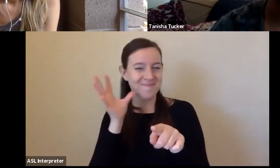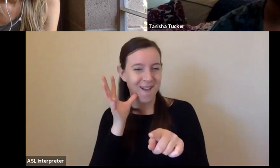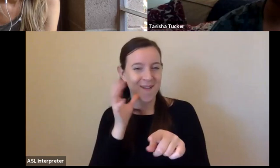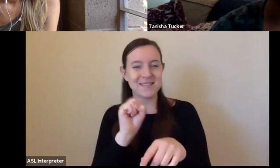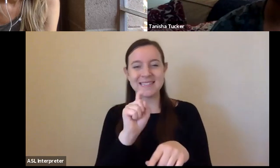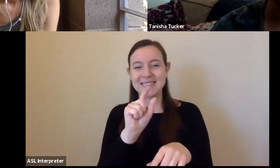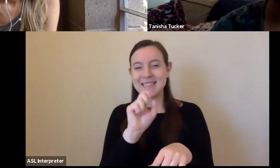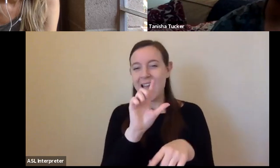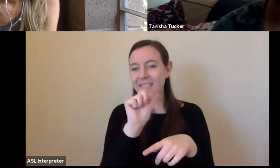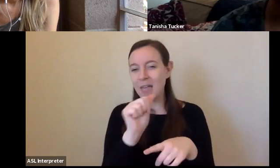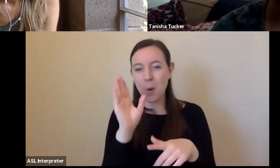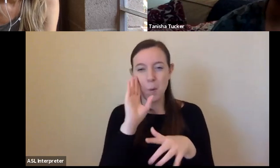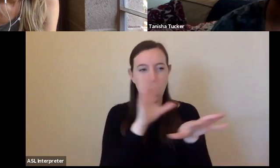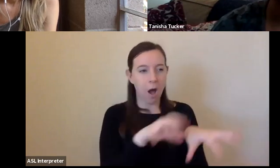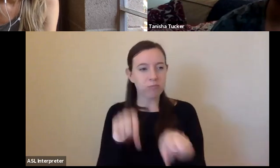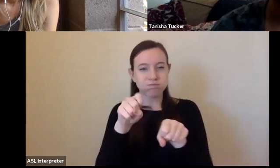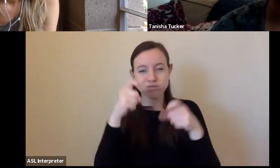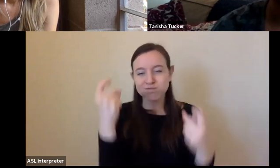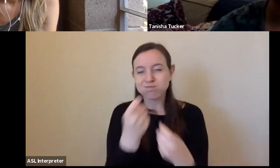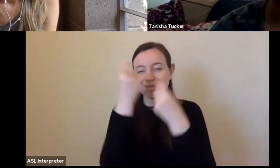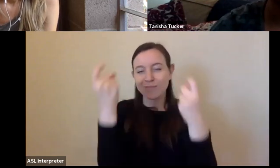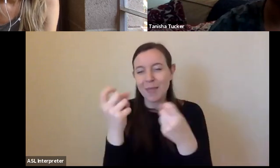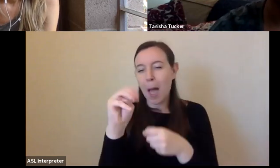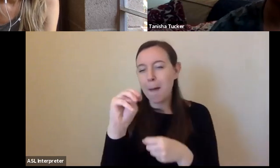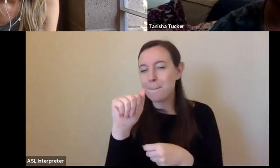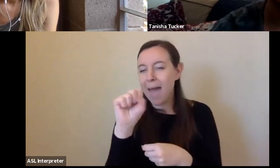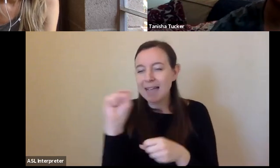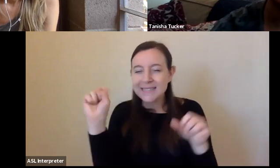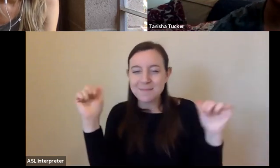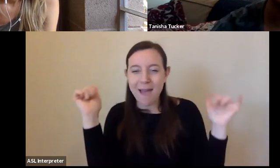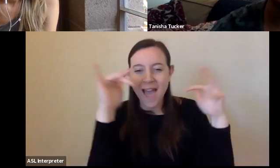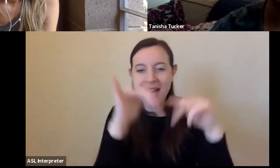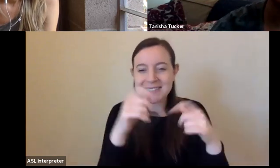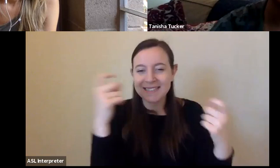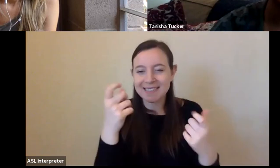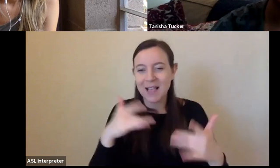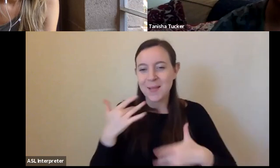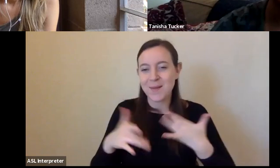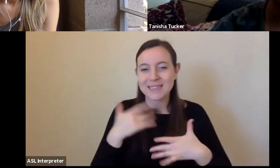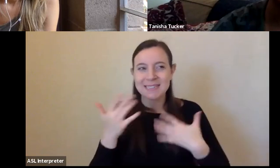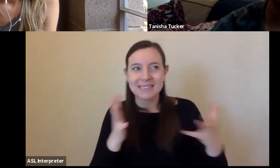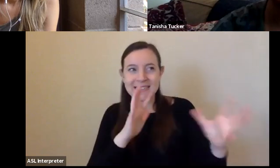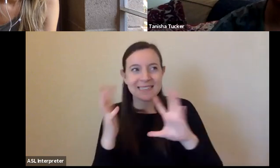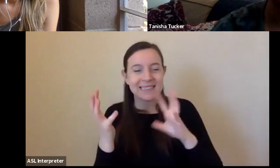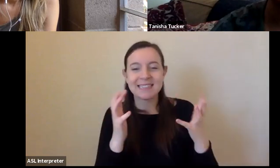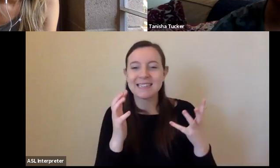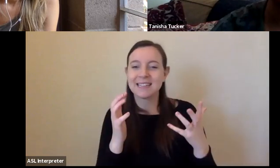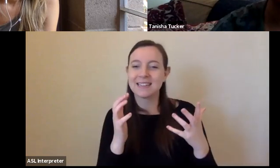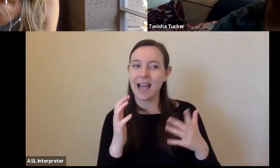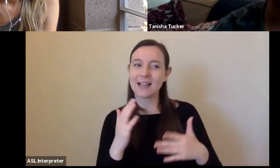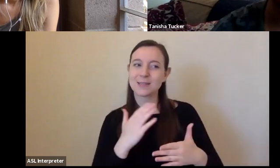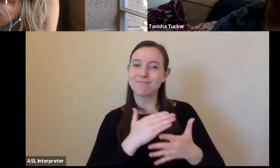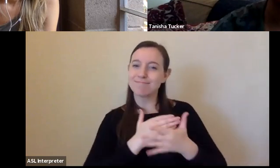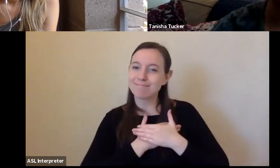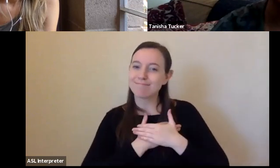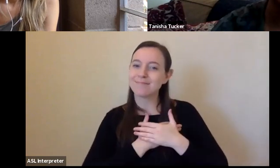breakfast celebrating that, it was always kind of a nice. It's also just again the beginning and the heart of the